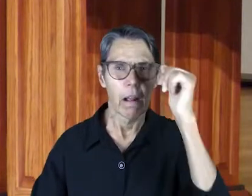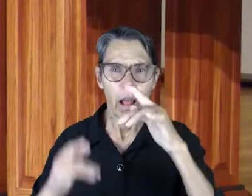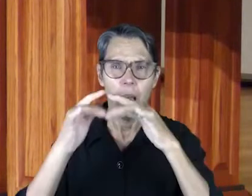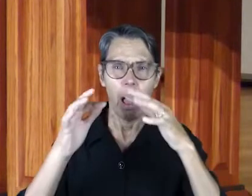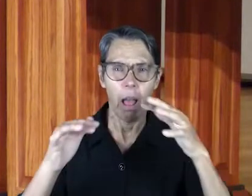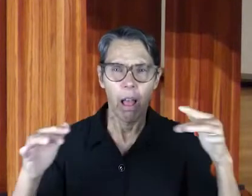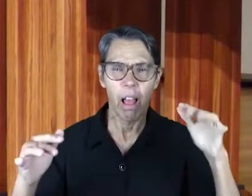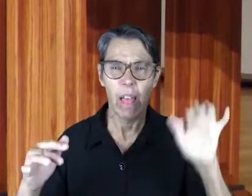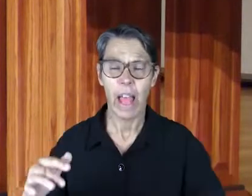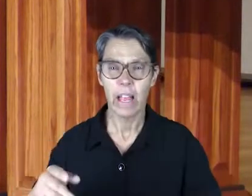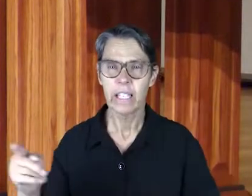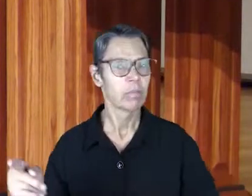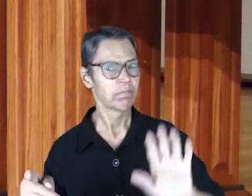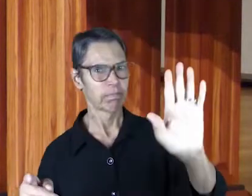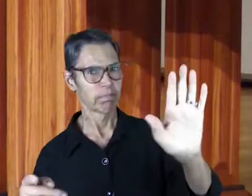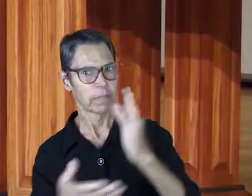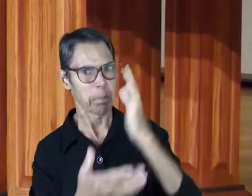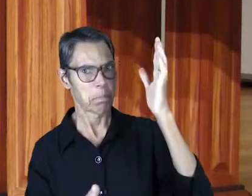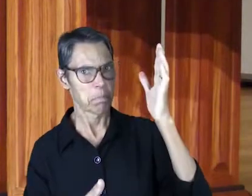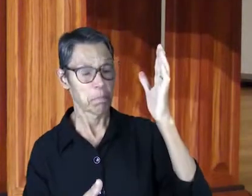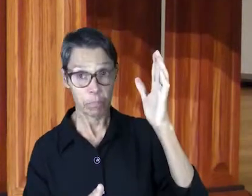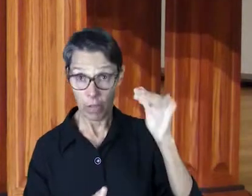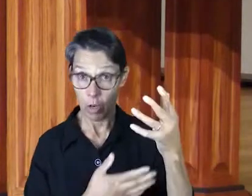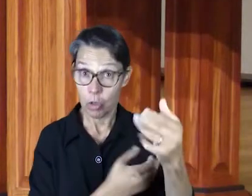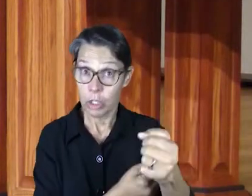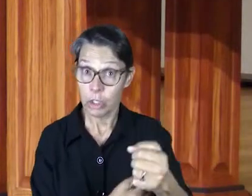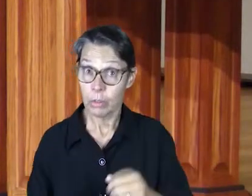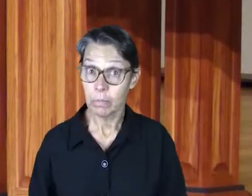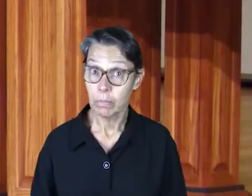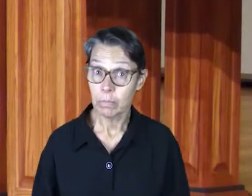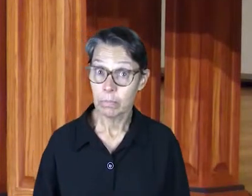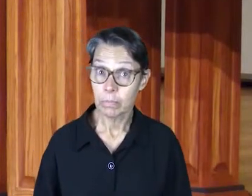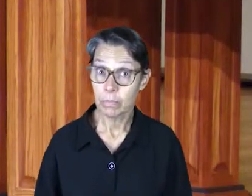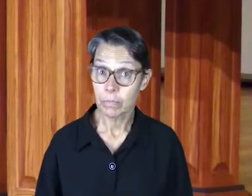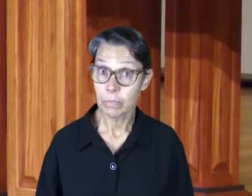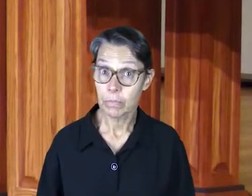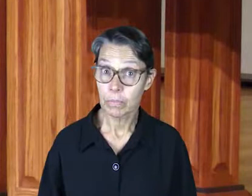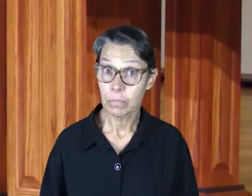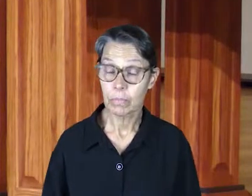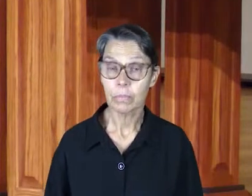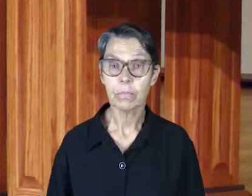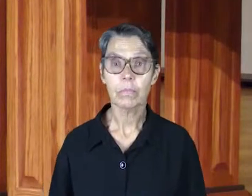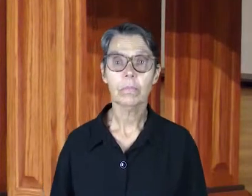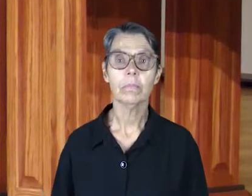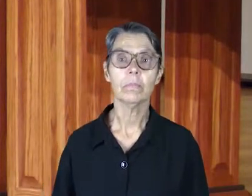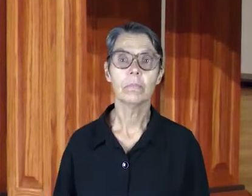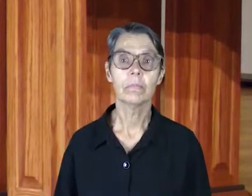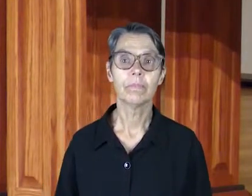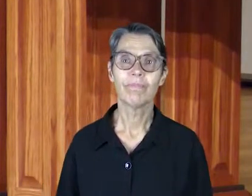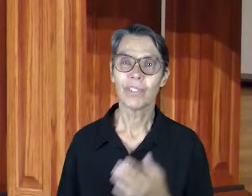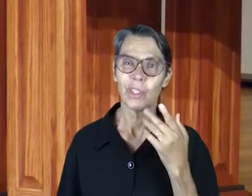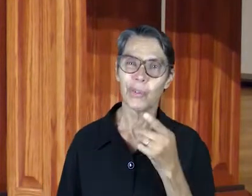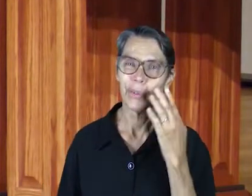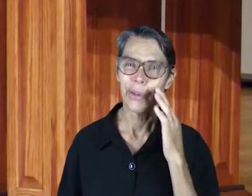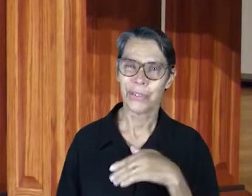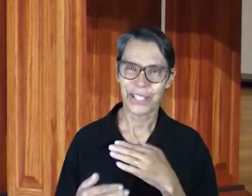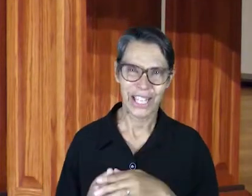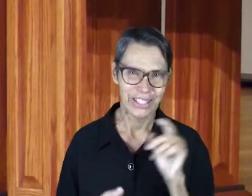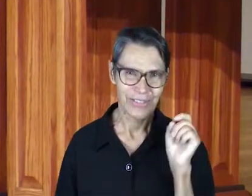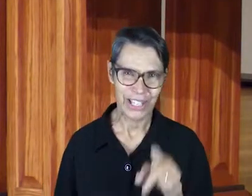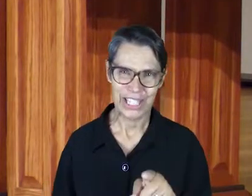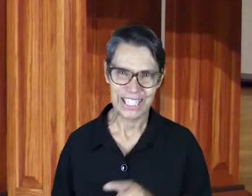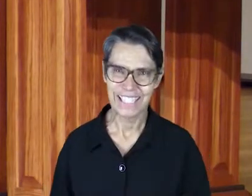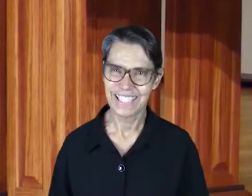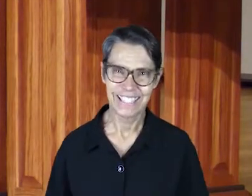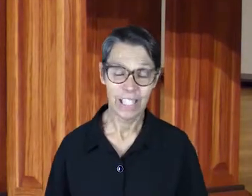It's not just when have you witnessed an act of great courage. Maybe the deeper question is when have you been a part of